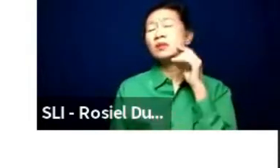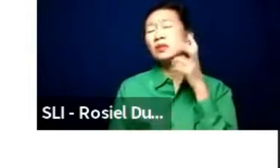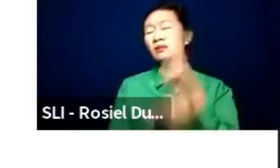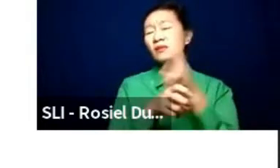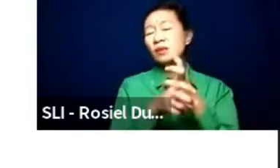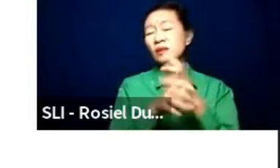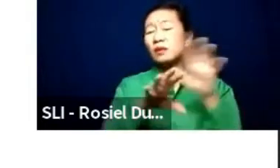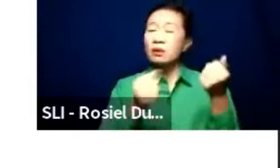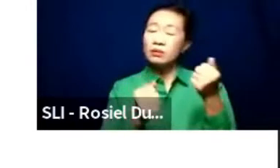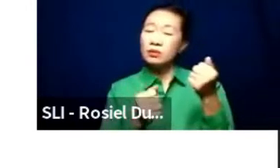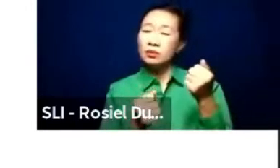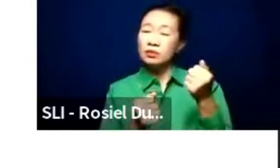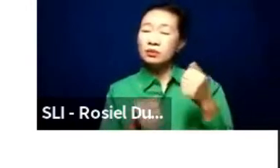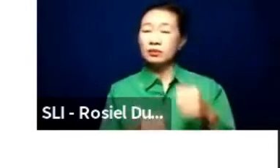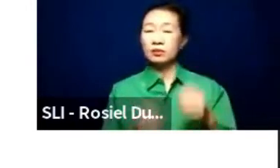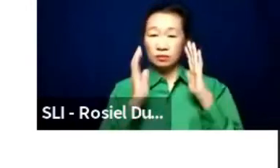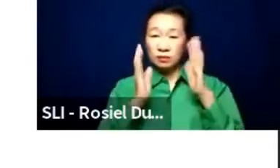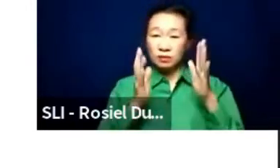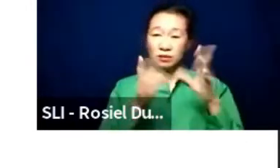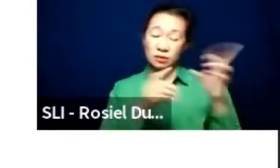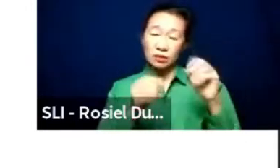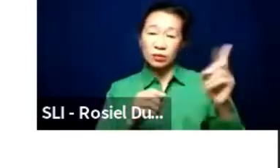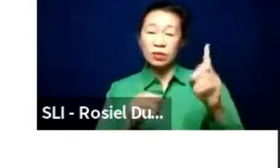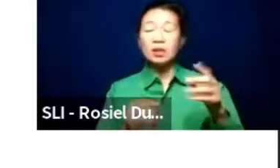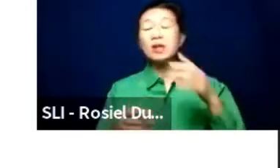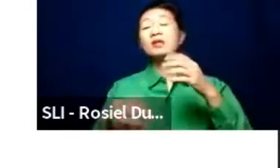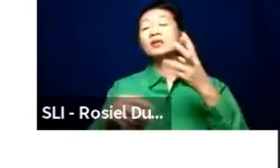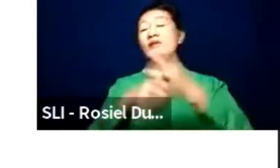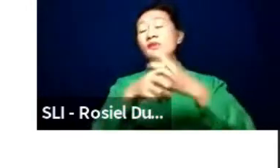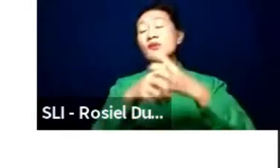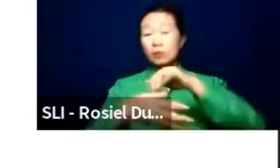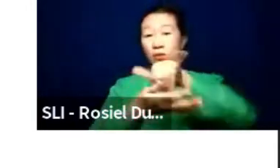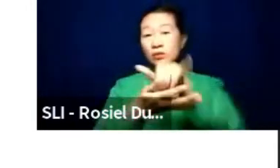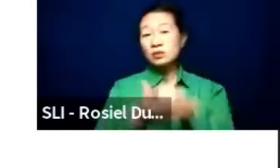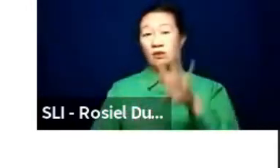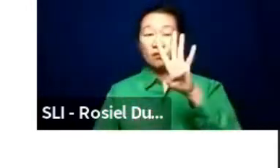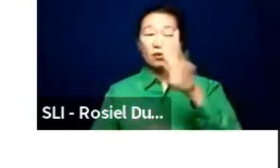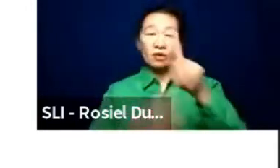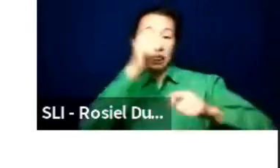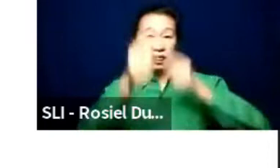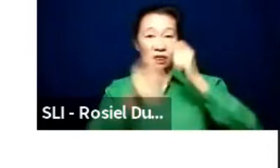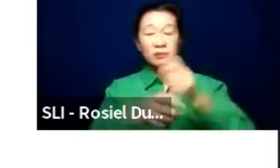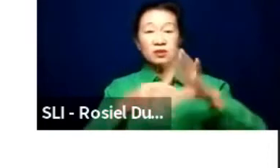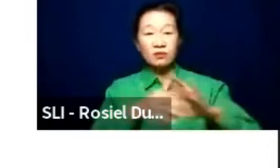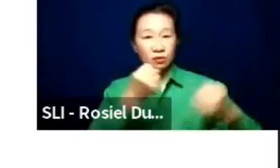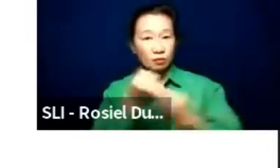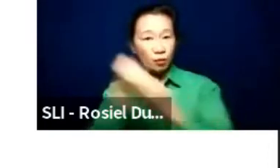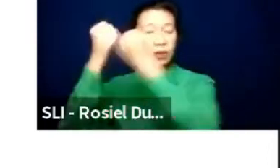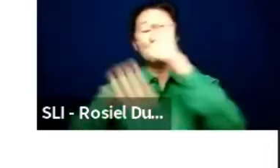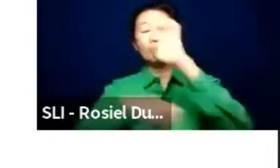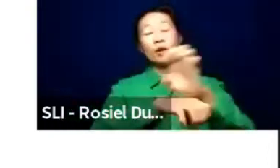whatever those challenges are. No, so those are the 4 types, no, of supported